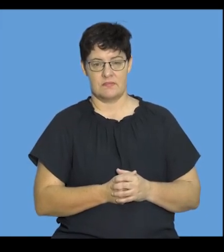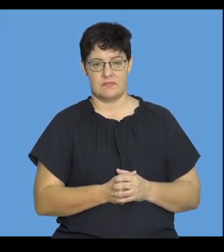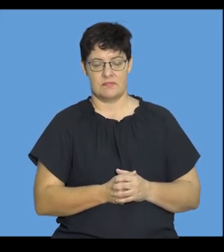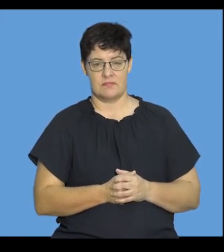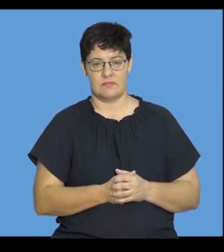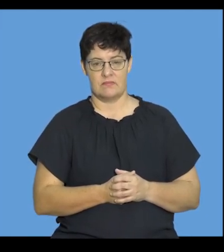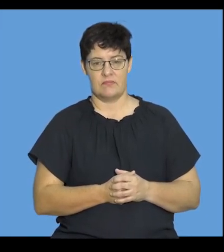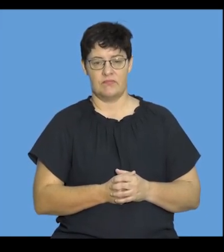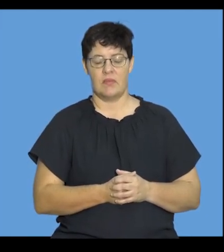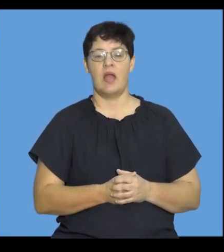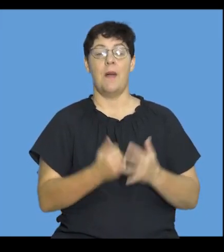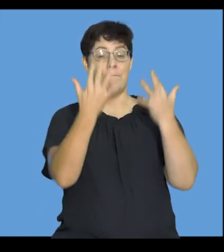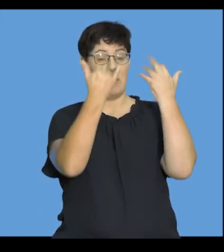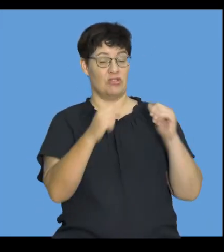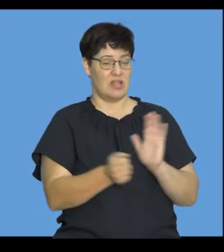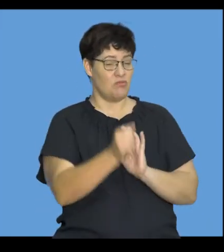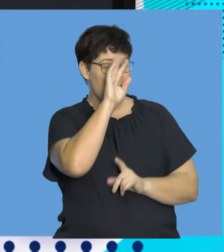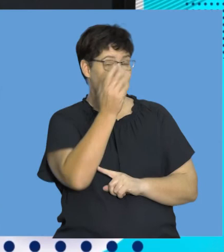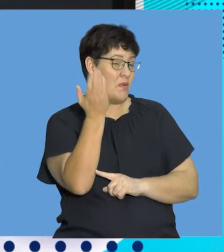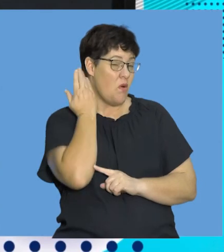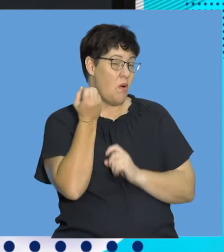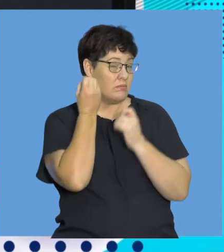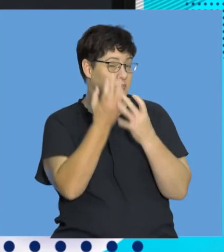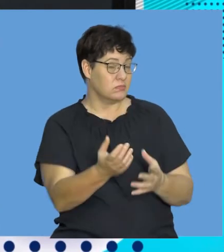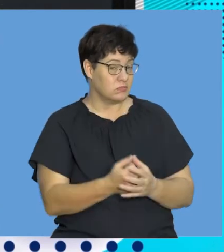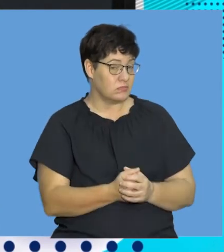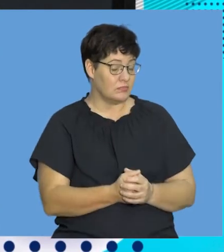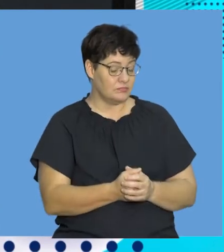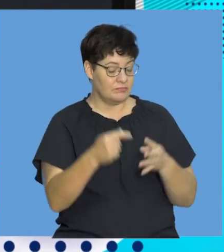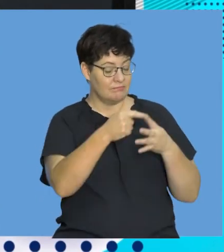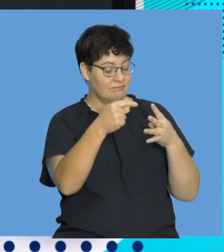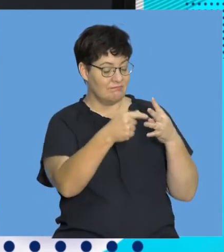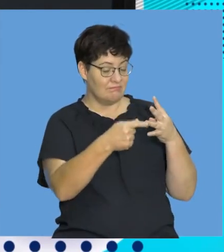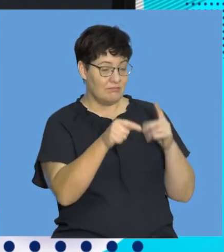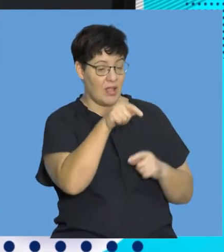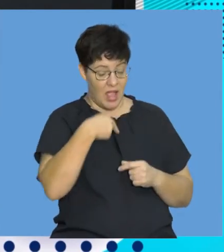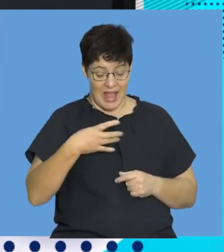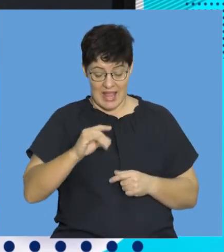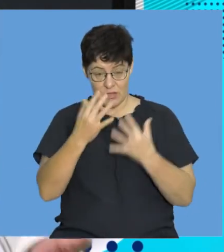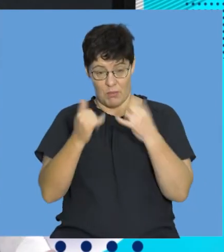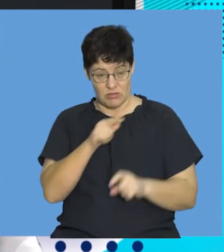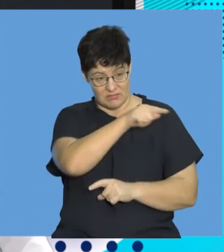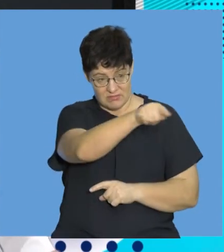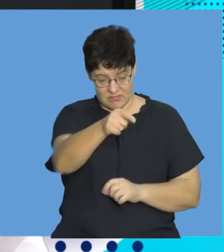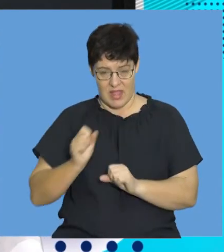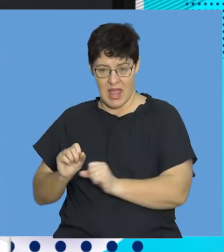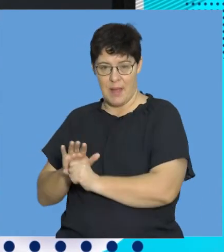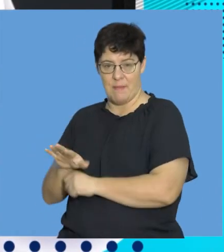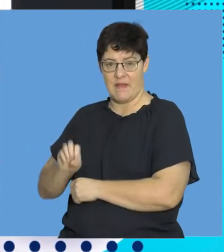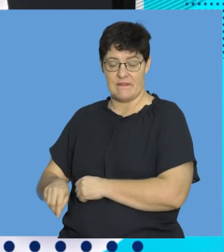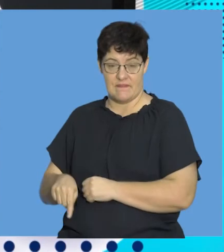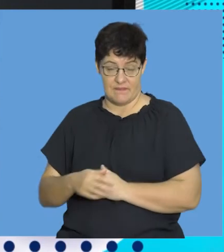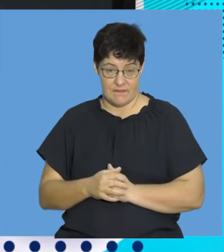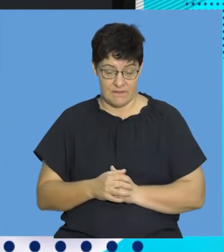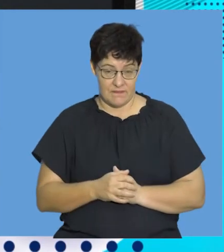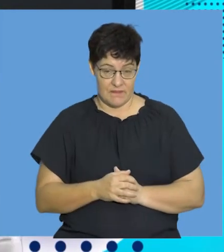Now we talk about a sales budget. Remember I said the other budgets would impact on your cash budget? The one